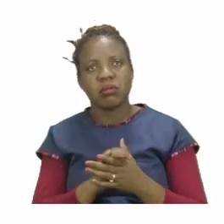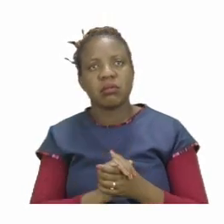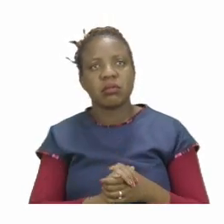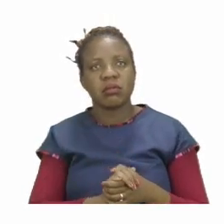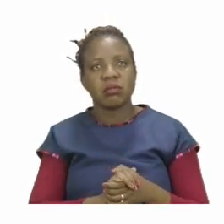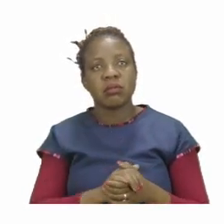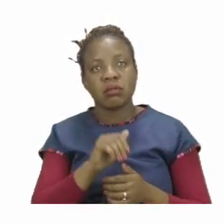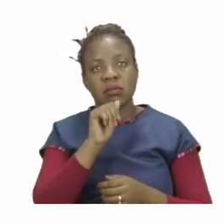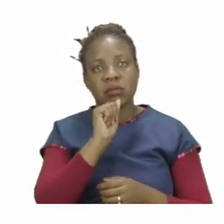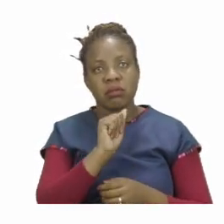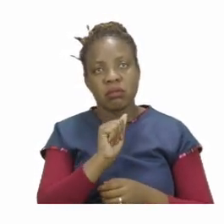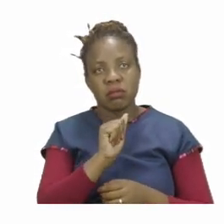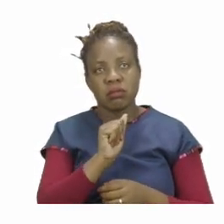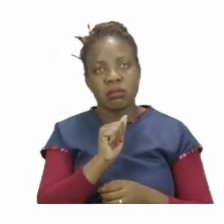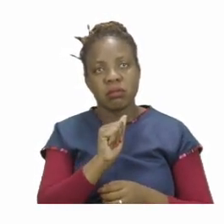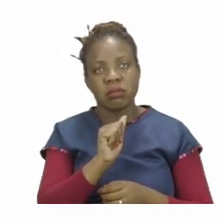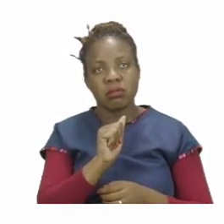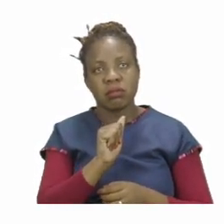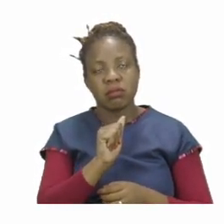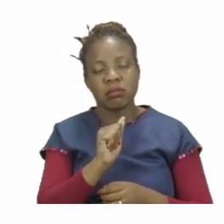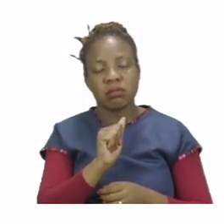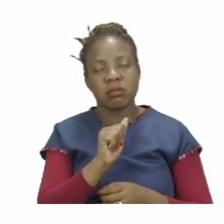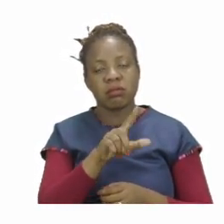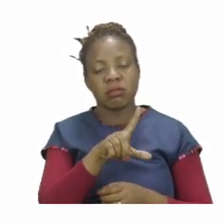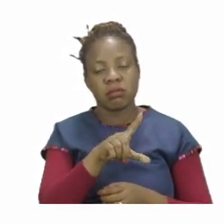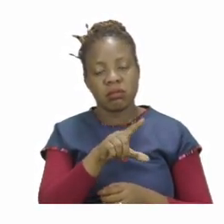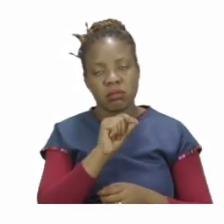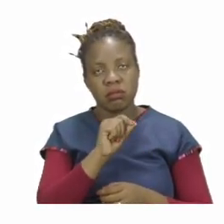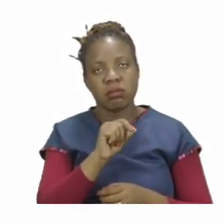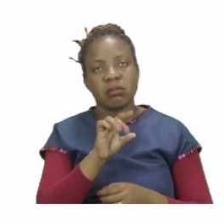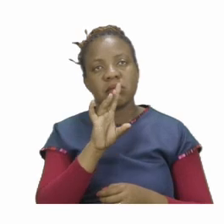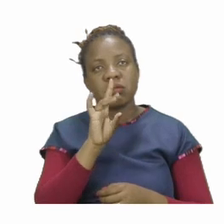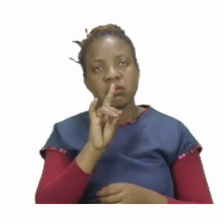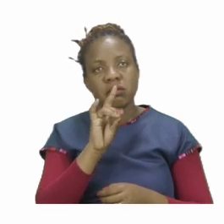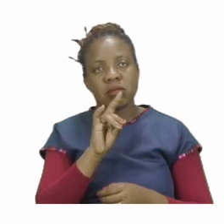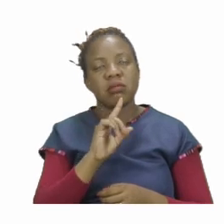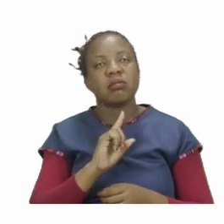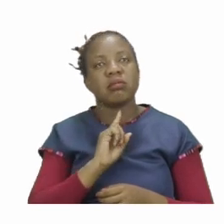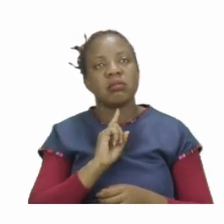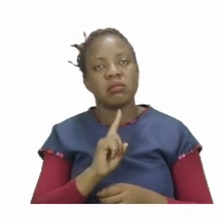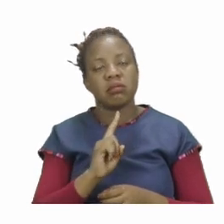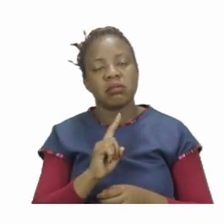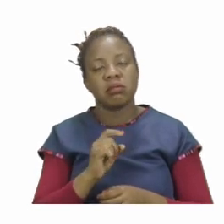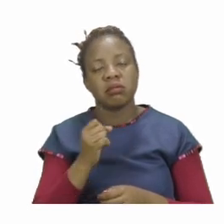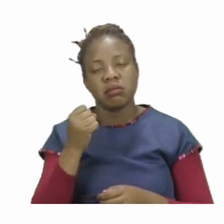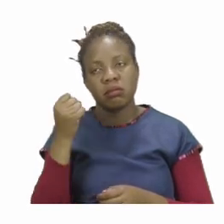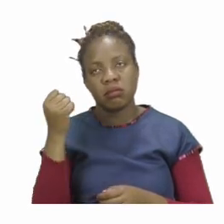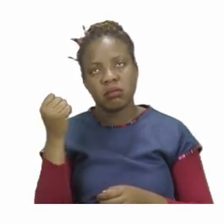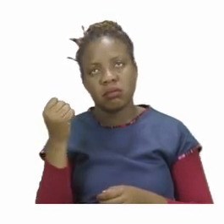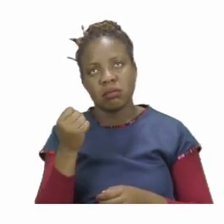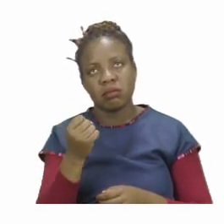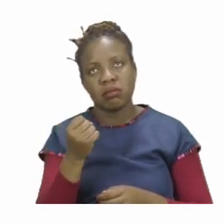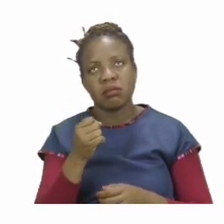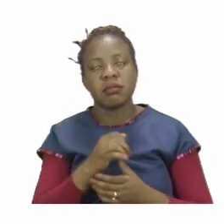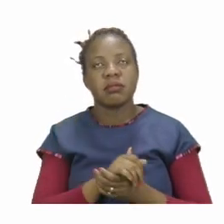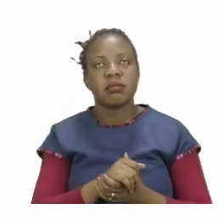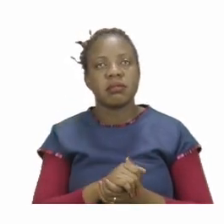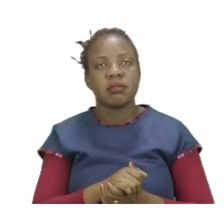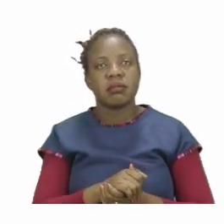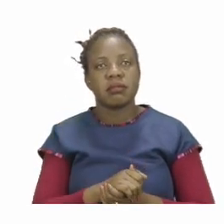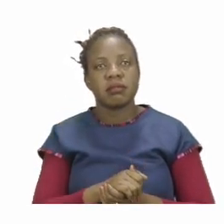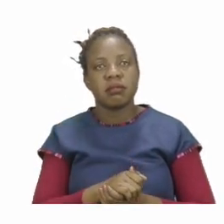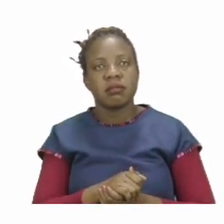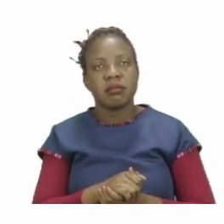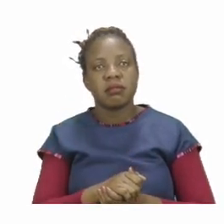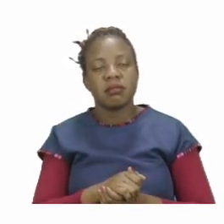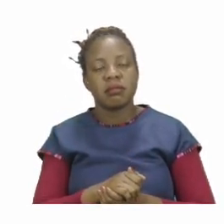A, the dog is big. Right. And once you have used the word,